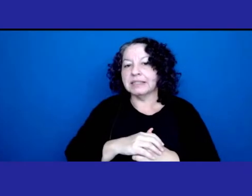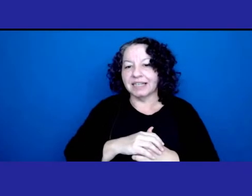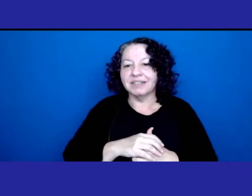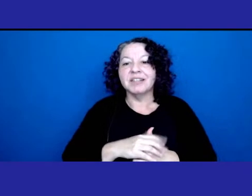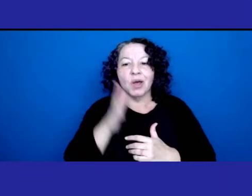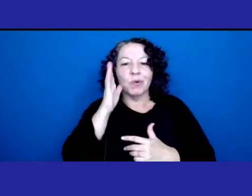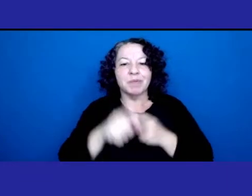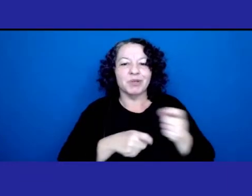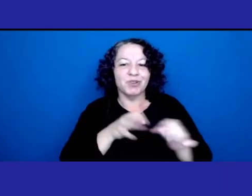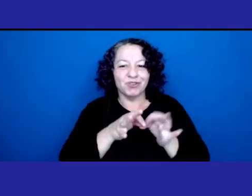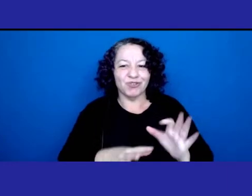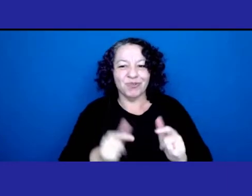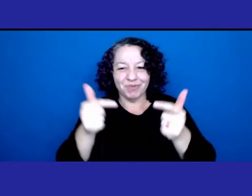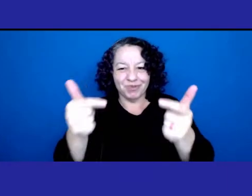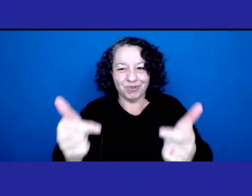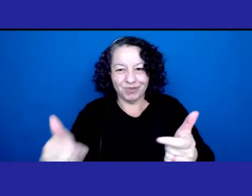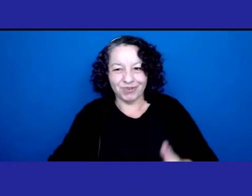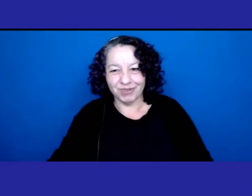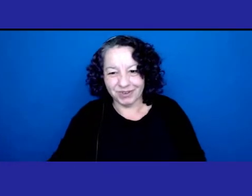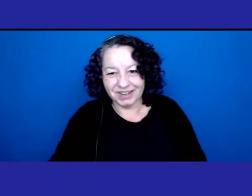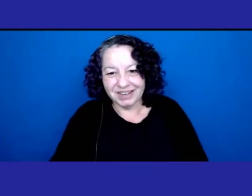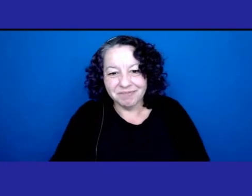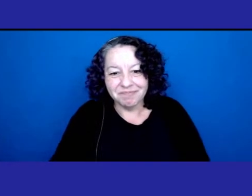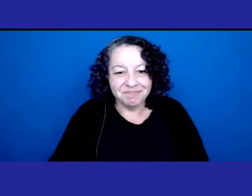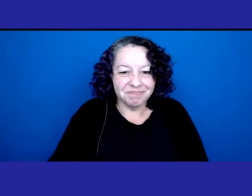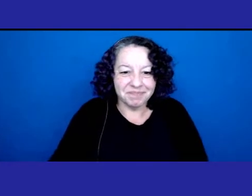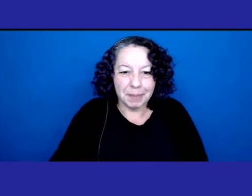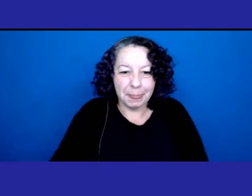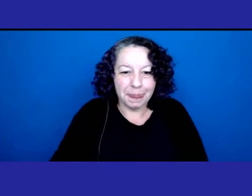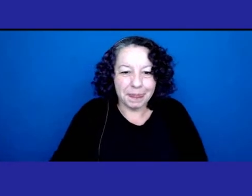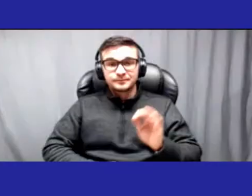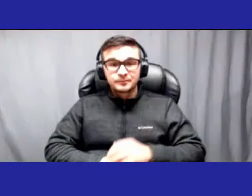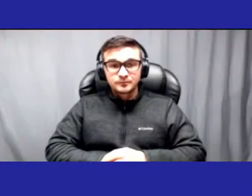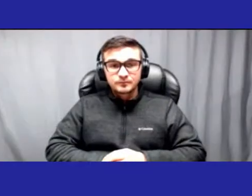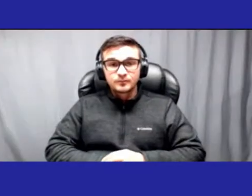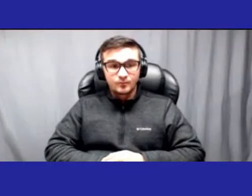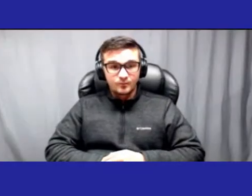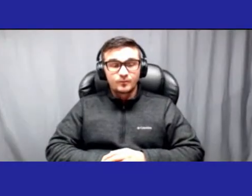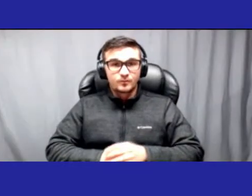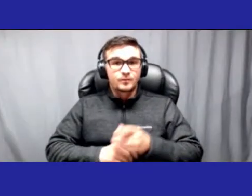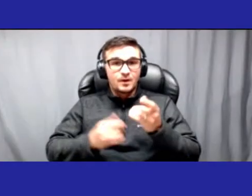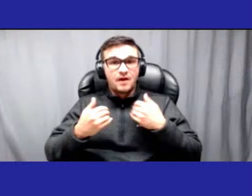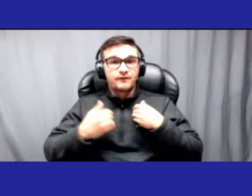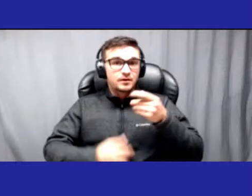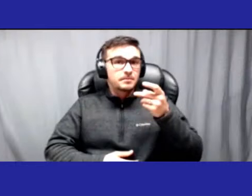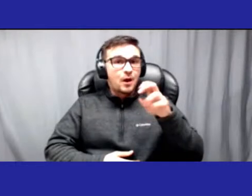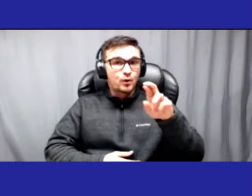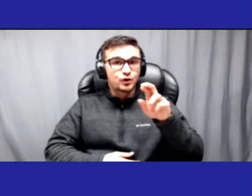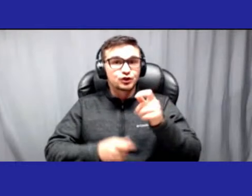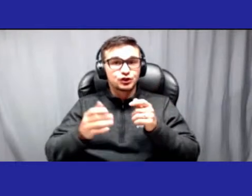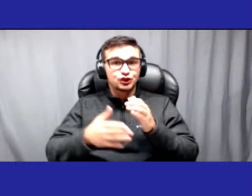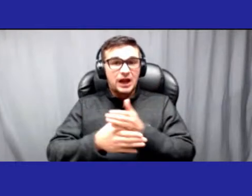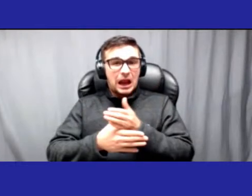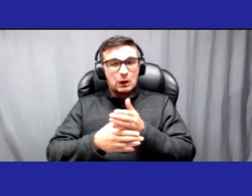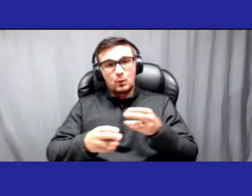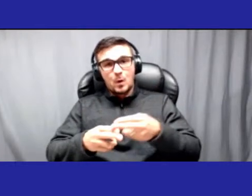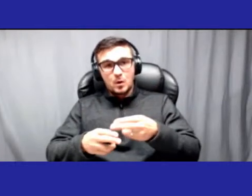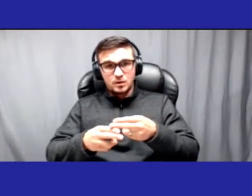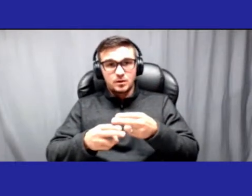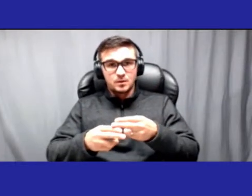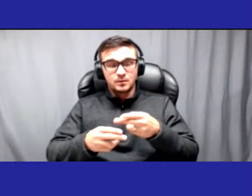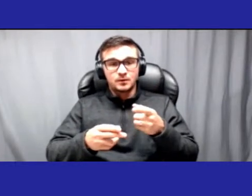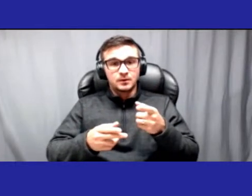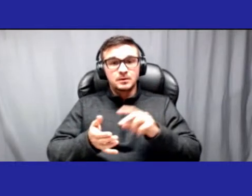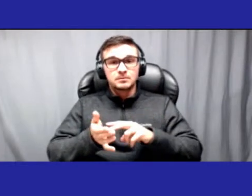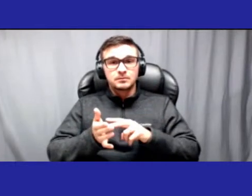yes, right now the reports can get faxed, but there is a PowerShare, it's called. And so that way we can actually